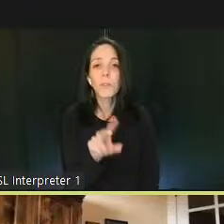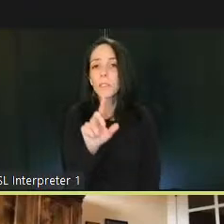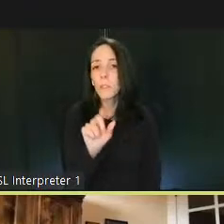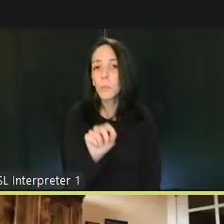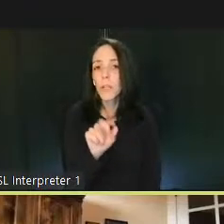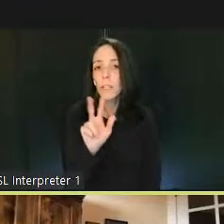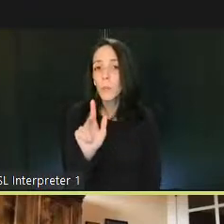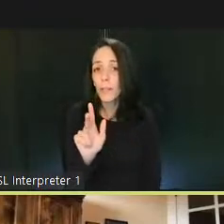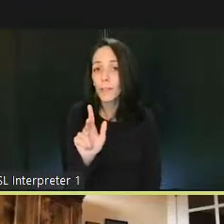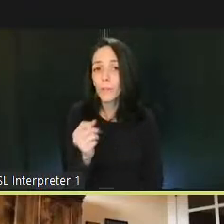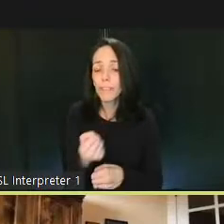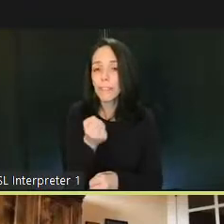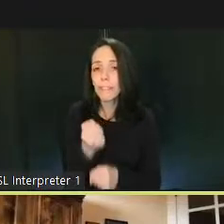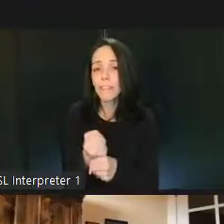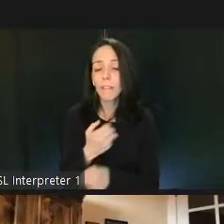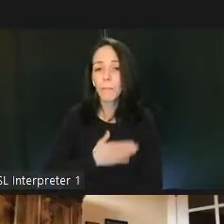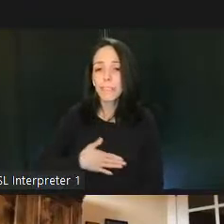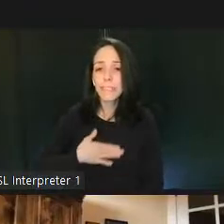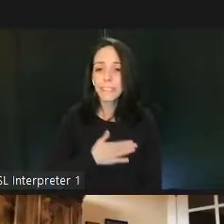year.